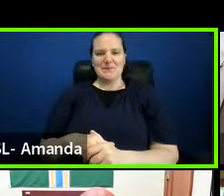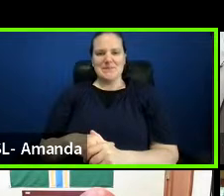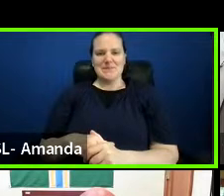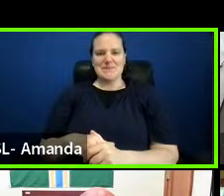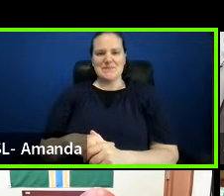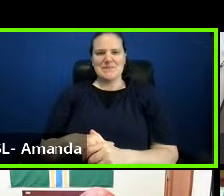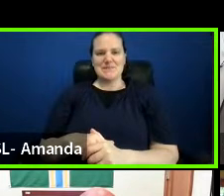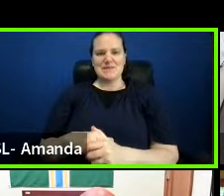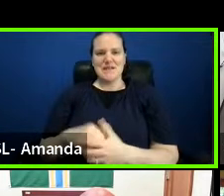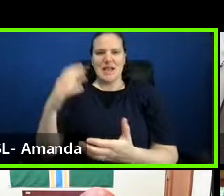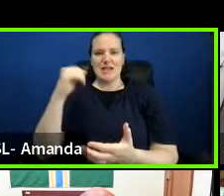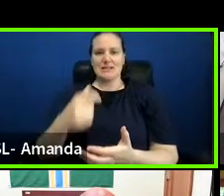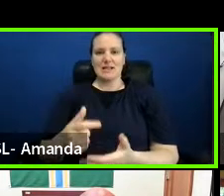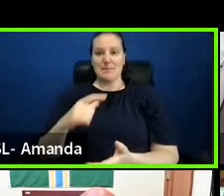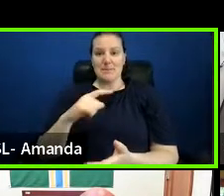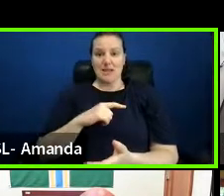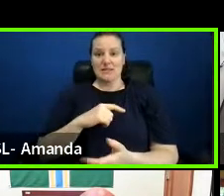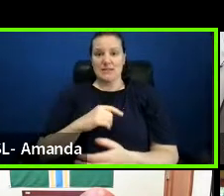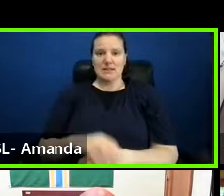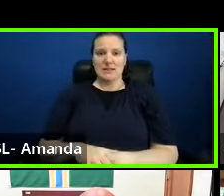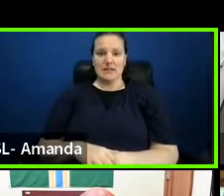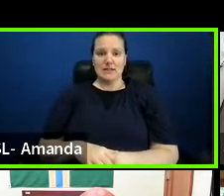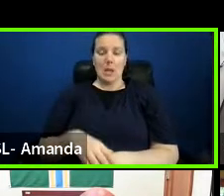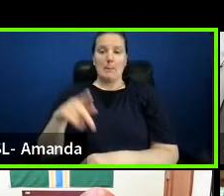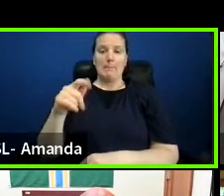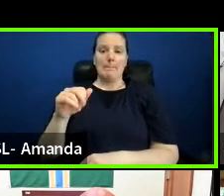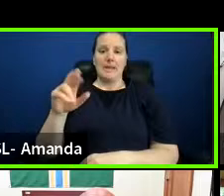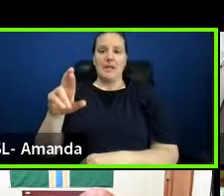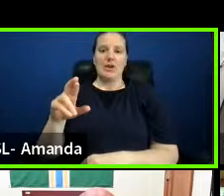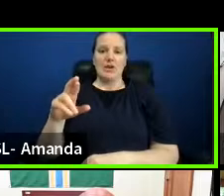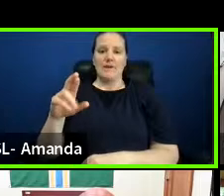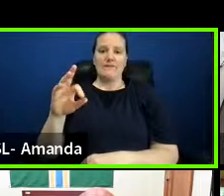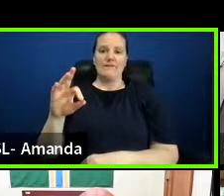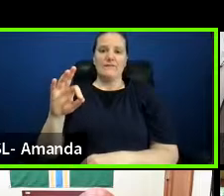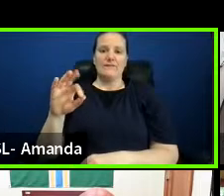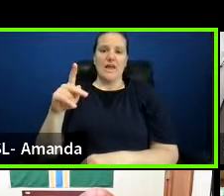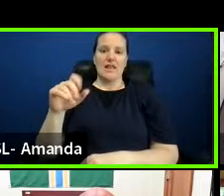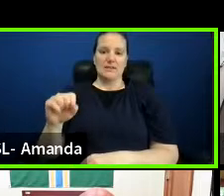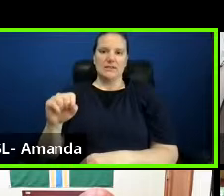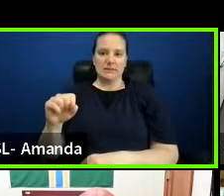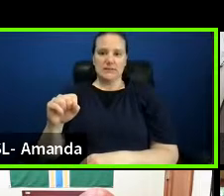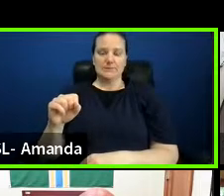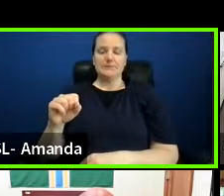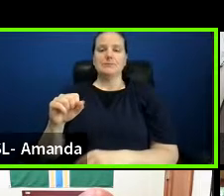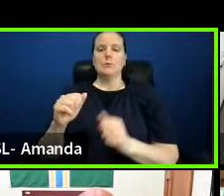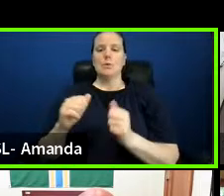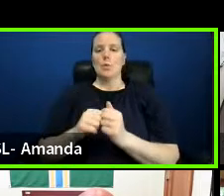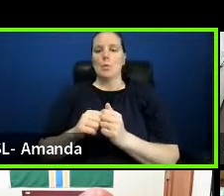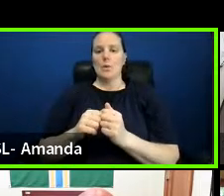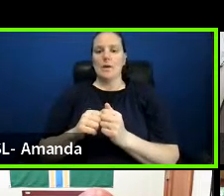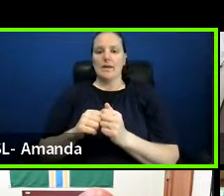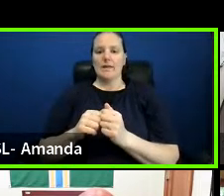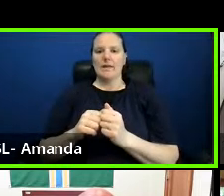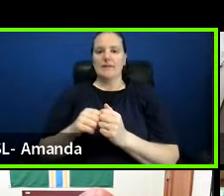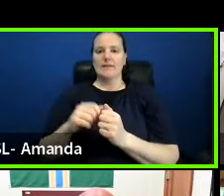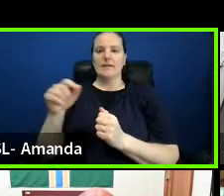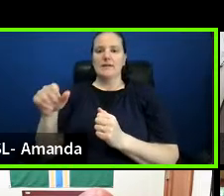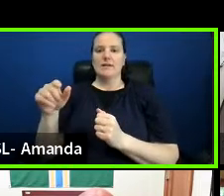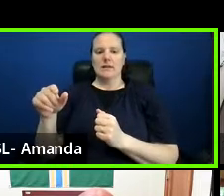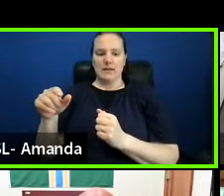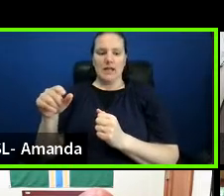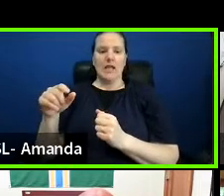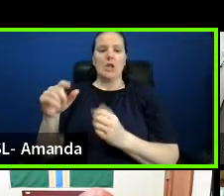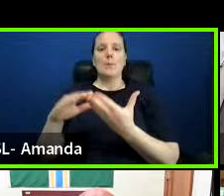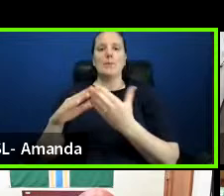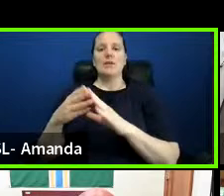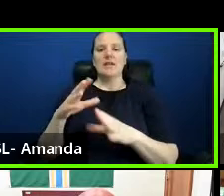Okay, I guess that's to me. I'm Peter Fells. I'm with the Alliance for Community Engagement,